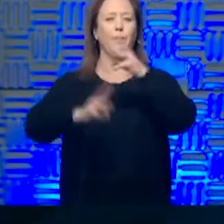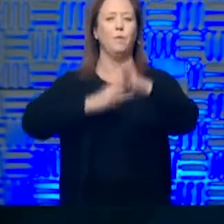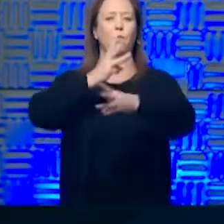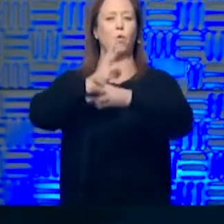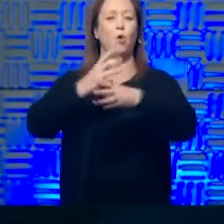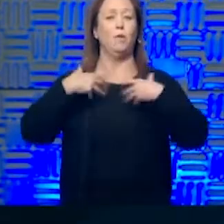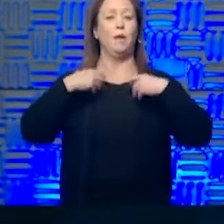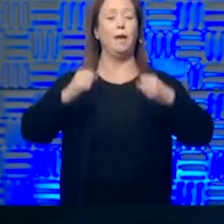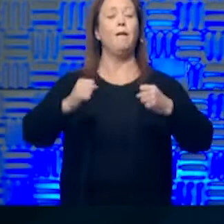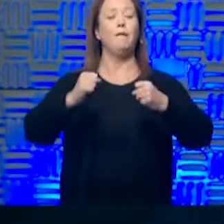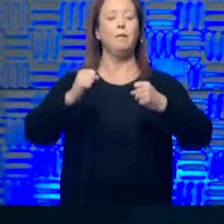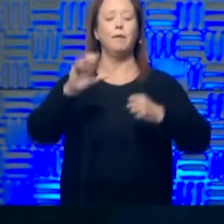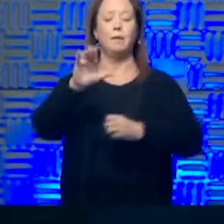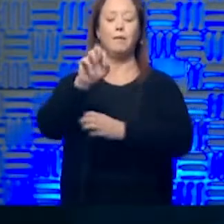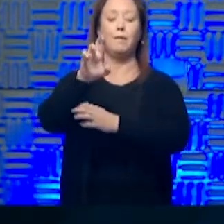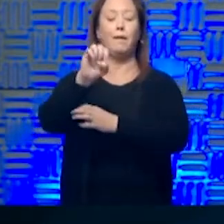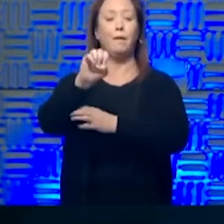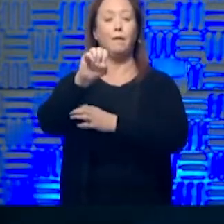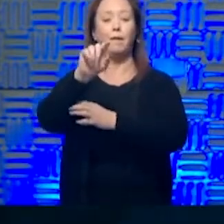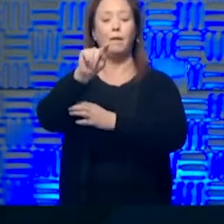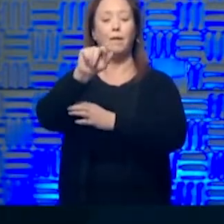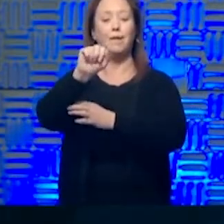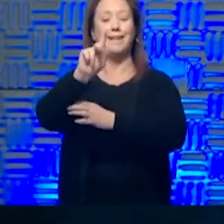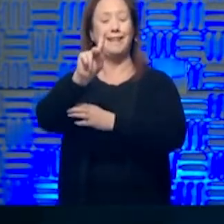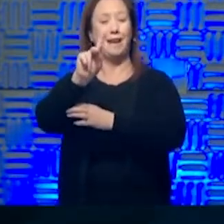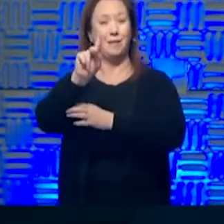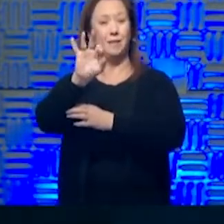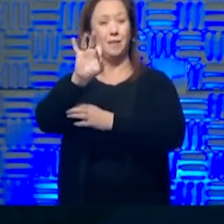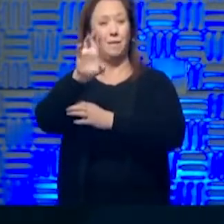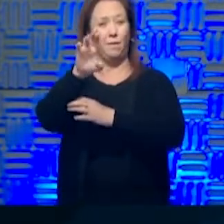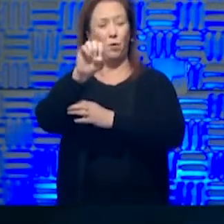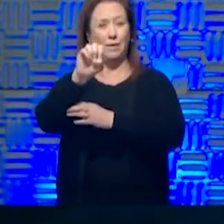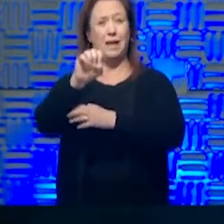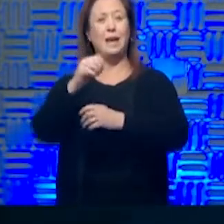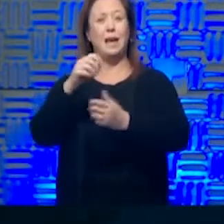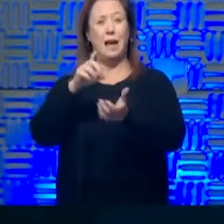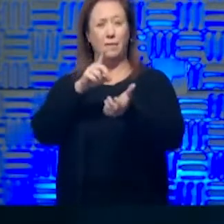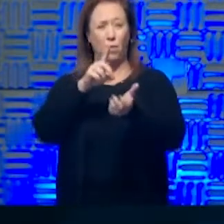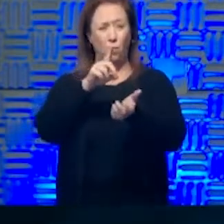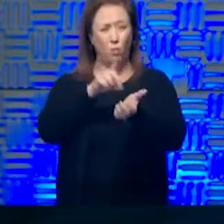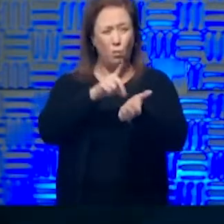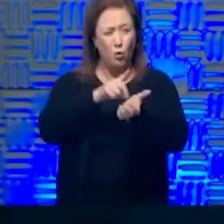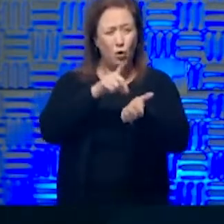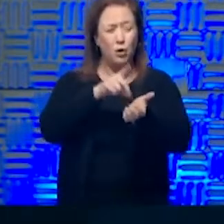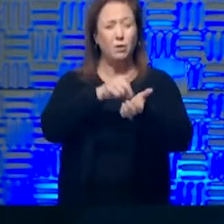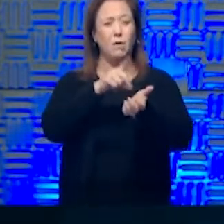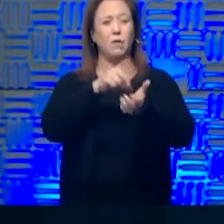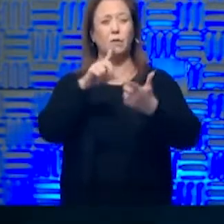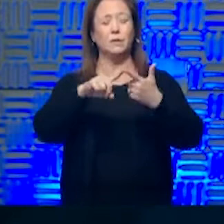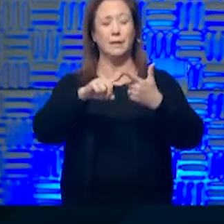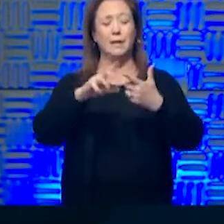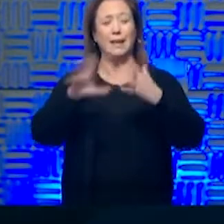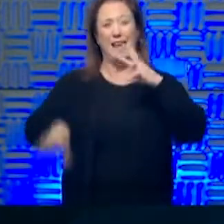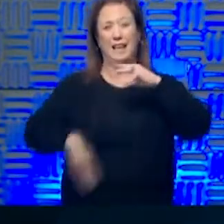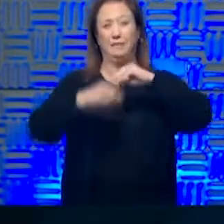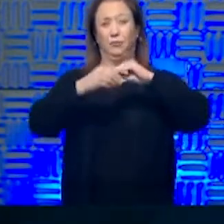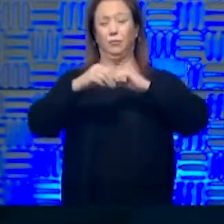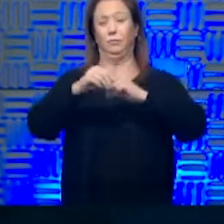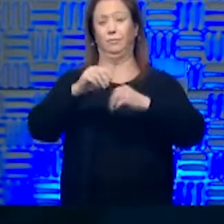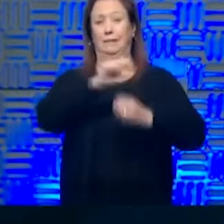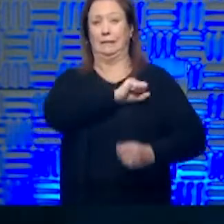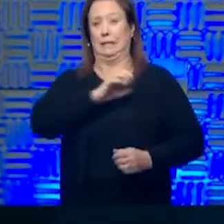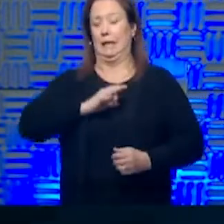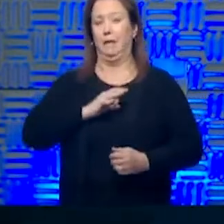having working physicians and also ancillary personnel, everything